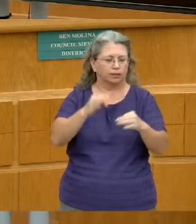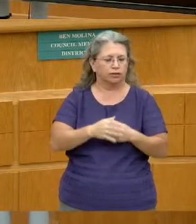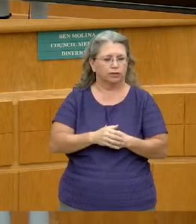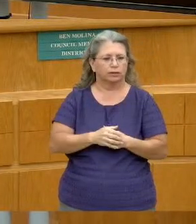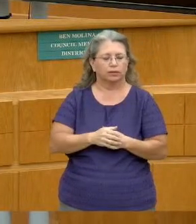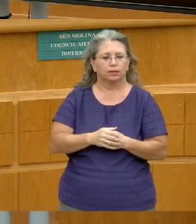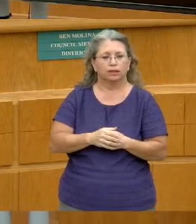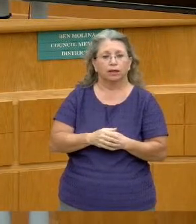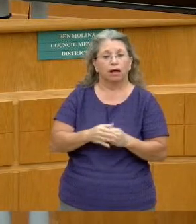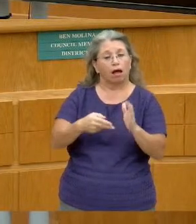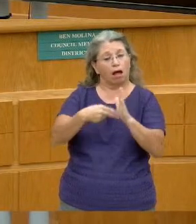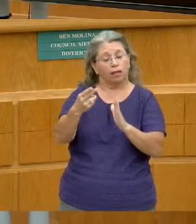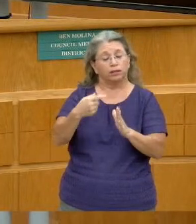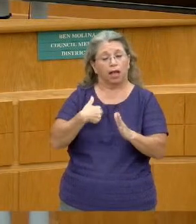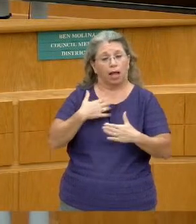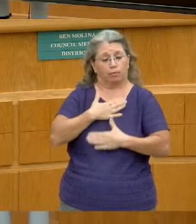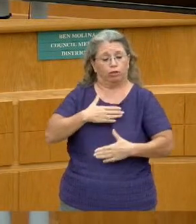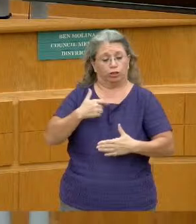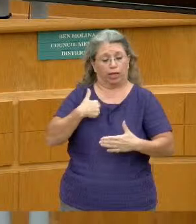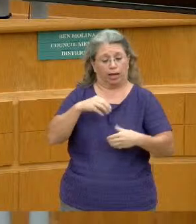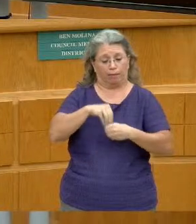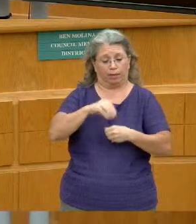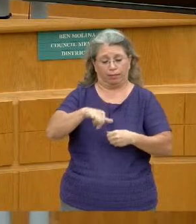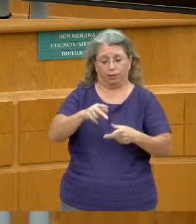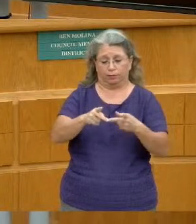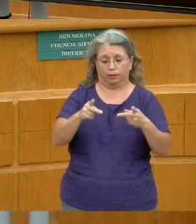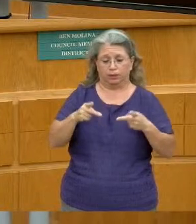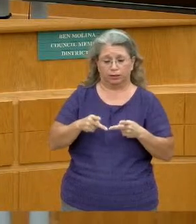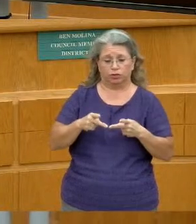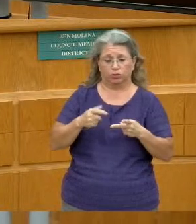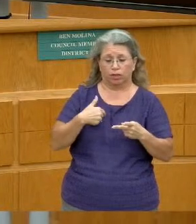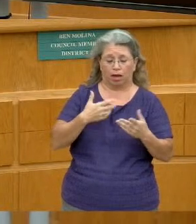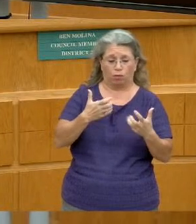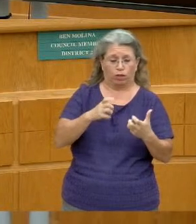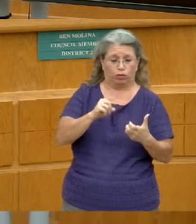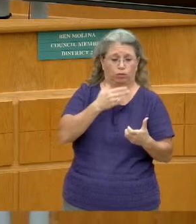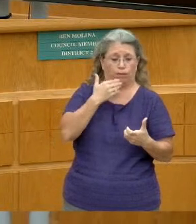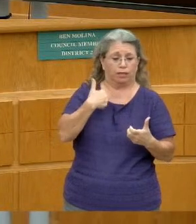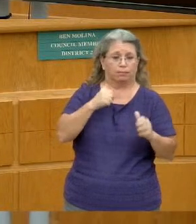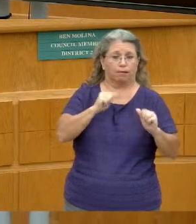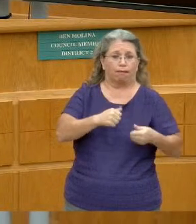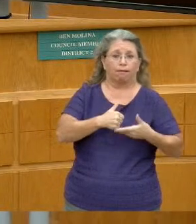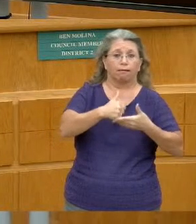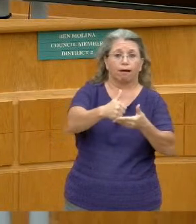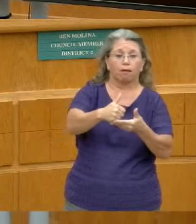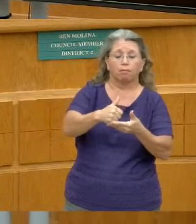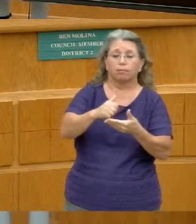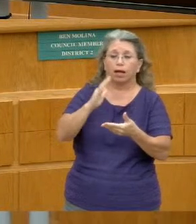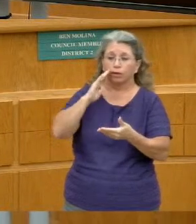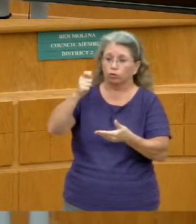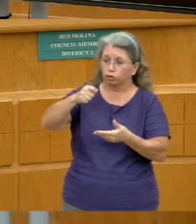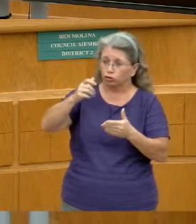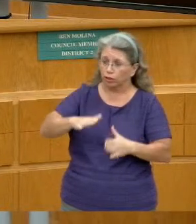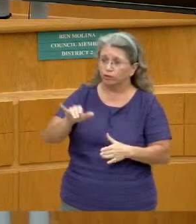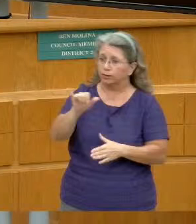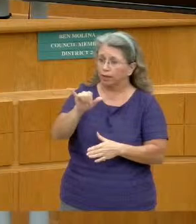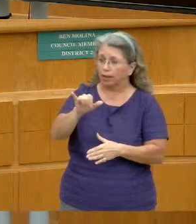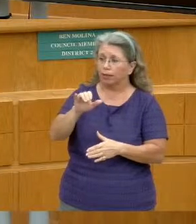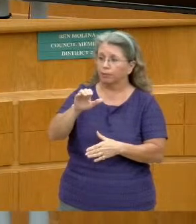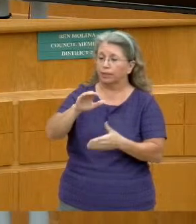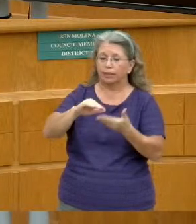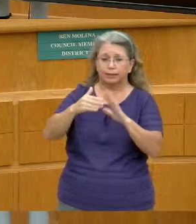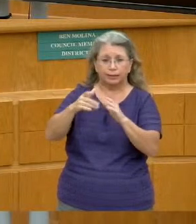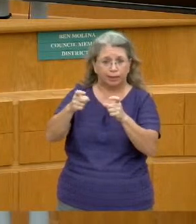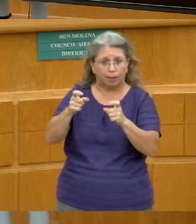this position to help. I want to try to do the best we can, and the judge the same, and the city manager. And you can't say